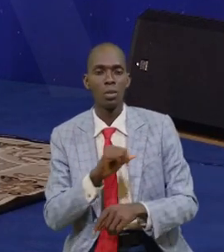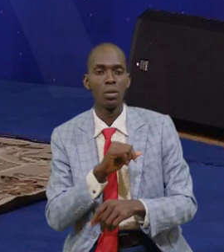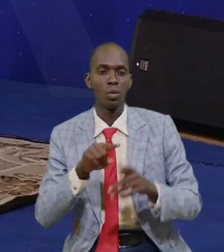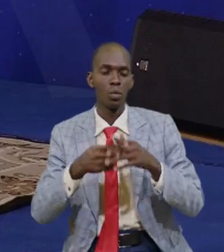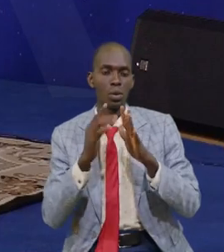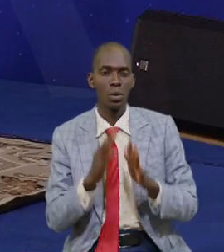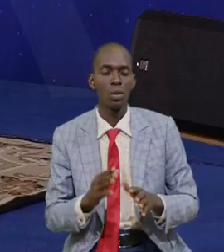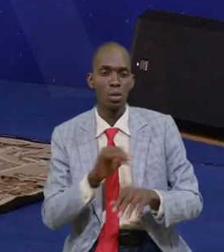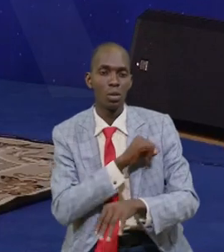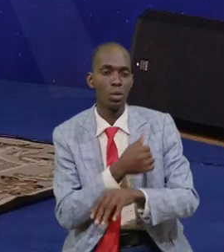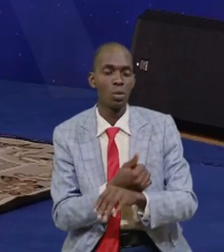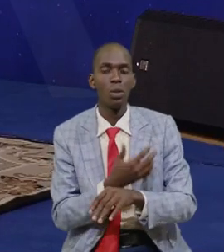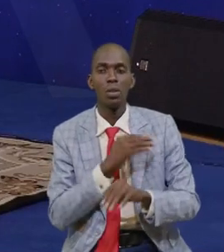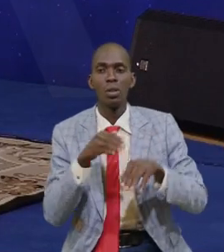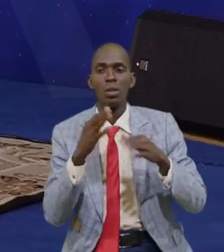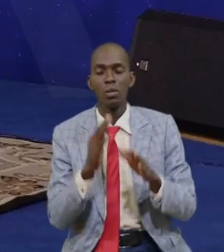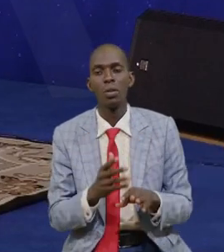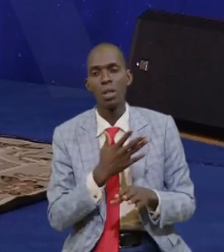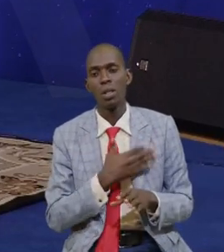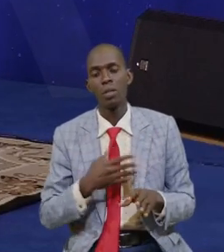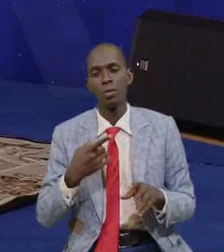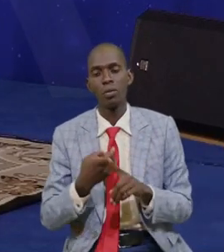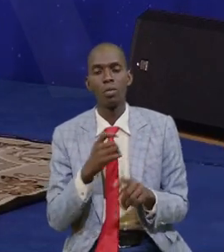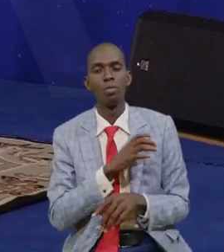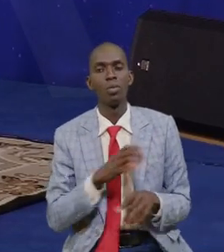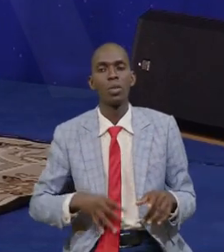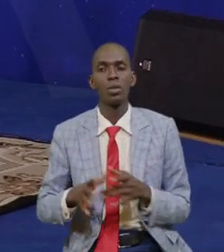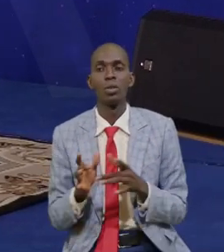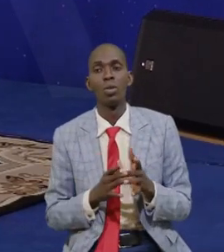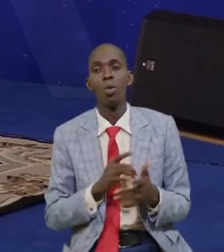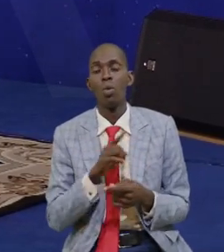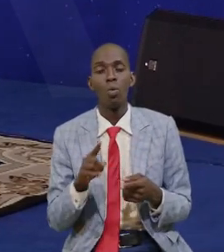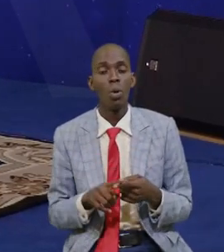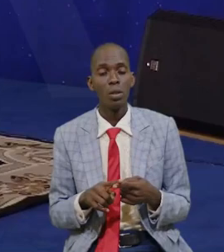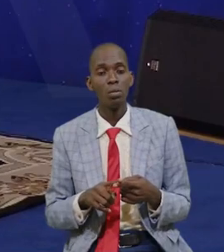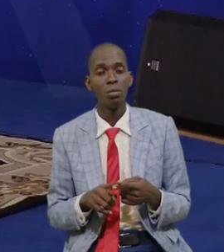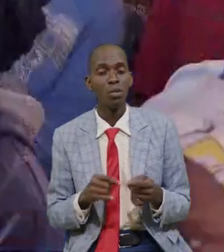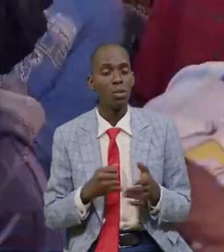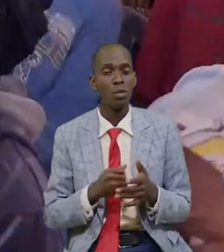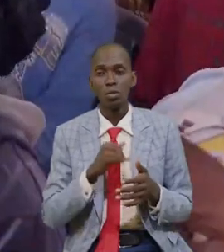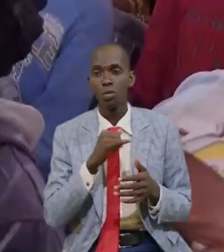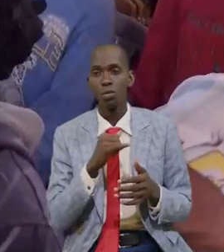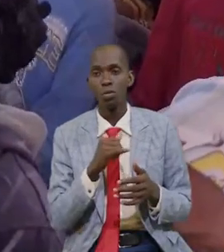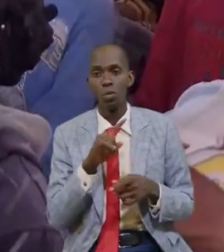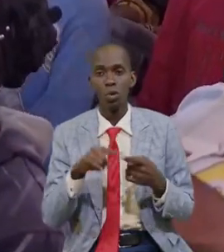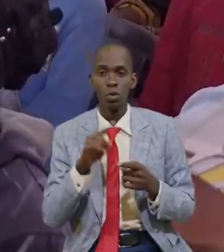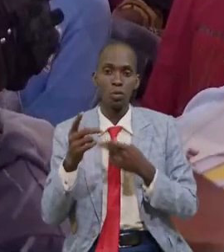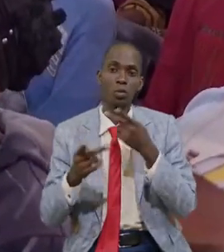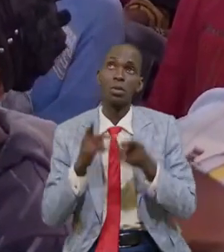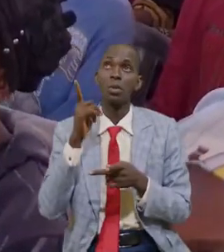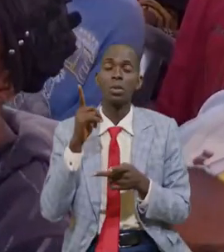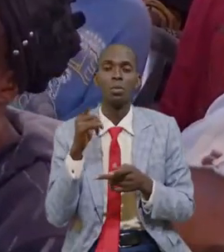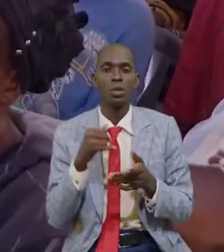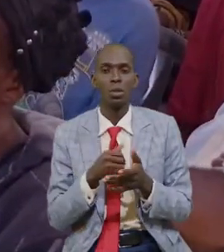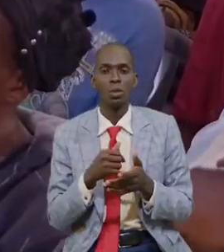from Christ, when they fix it in, it's fake. It does not work. Your faith will work. Amen. And it